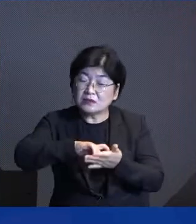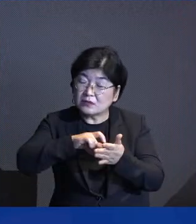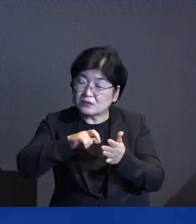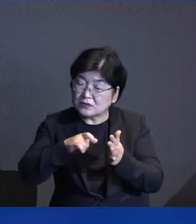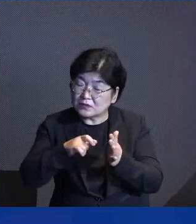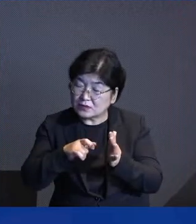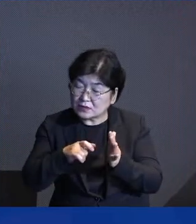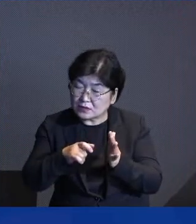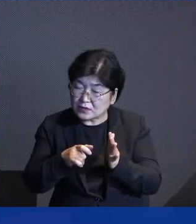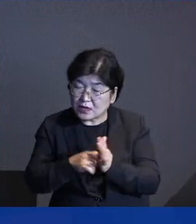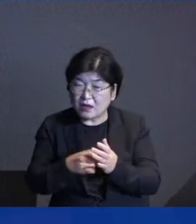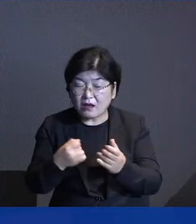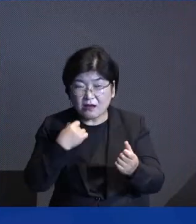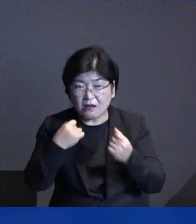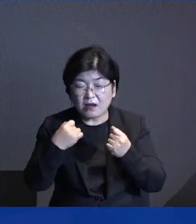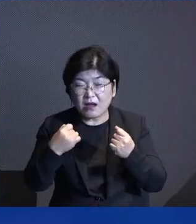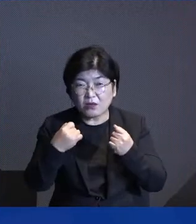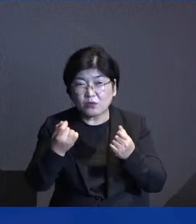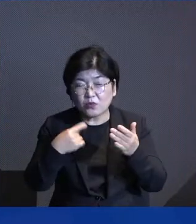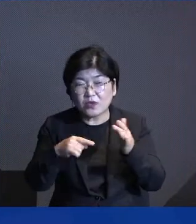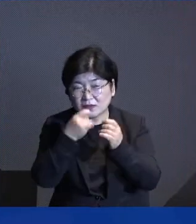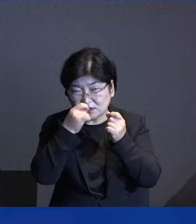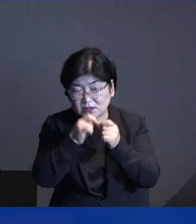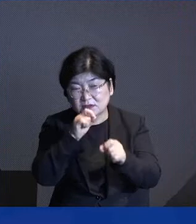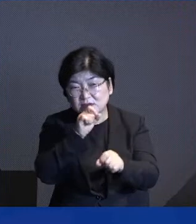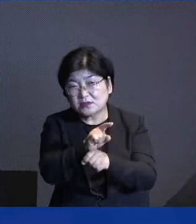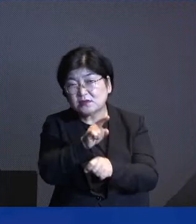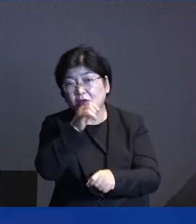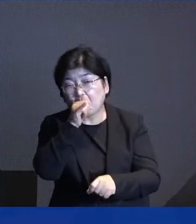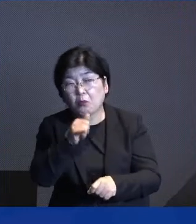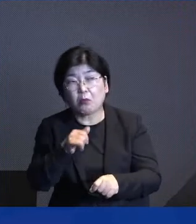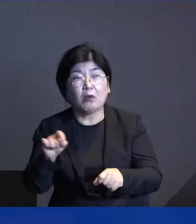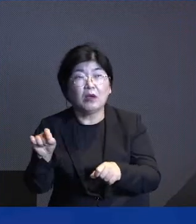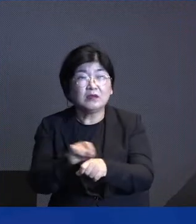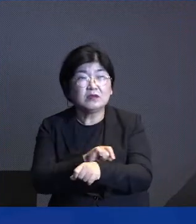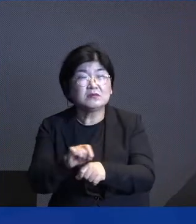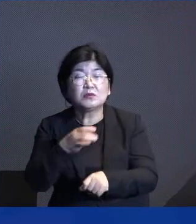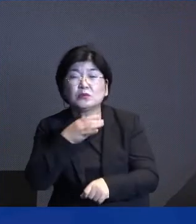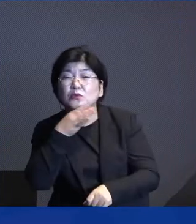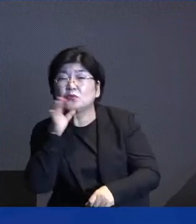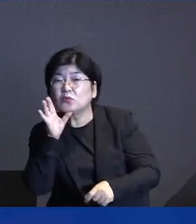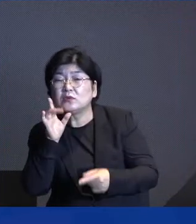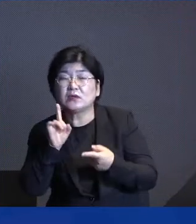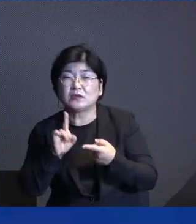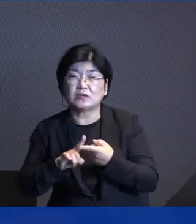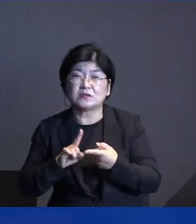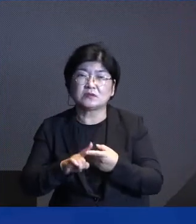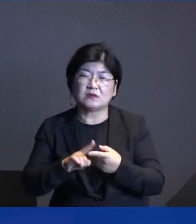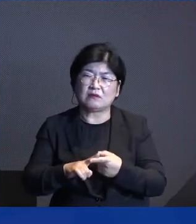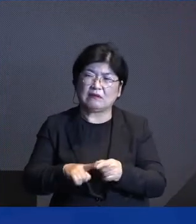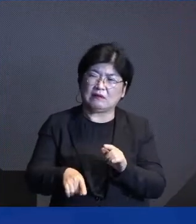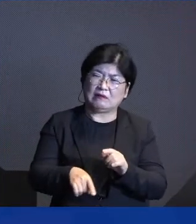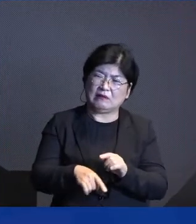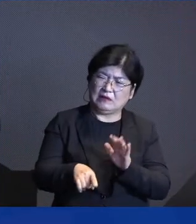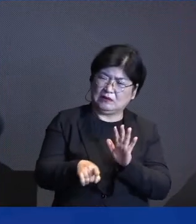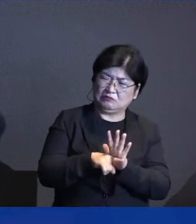you are denied of a particular aspect because you are aged, when people do not understand that you